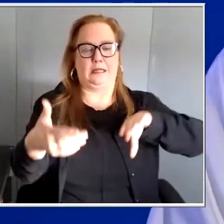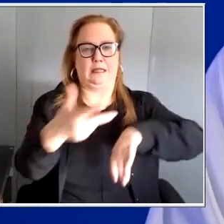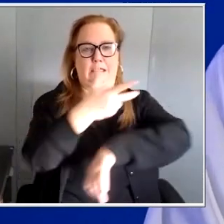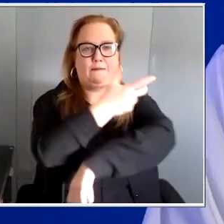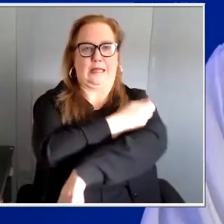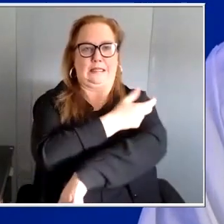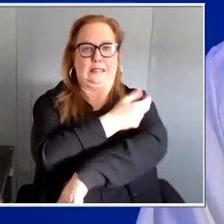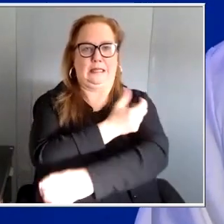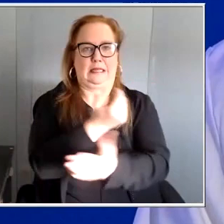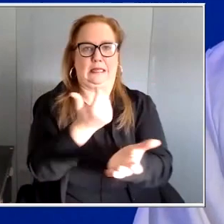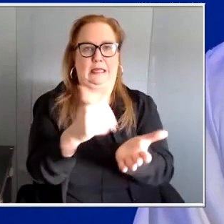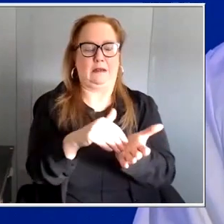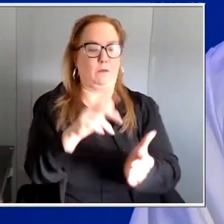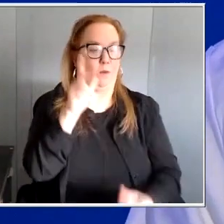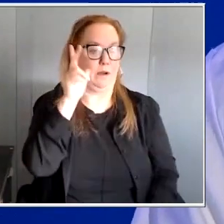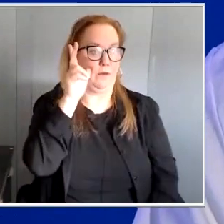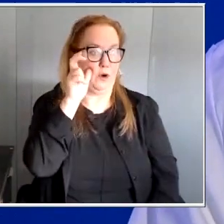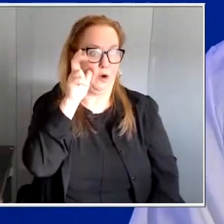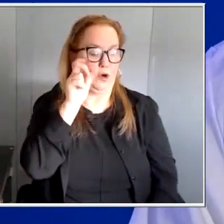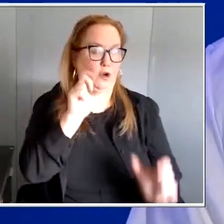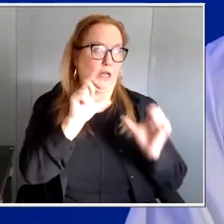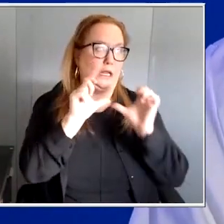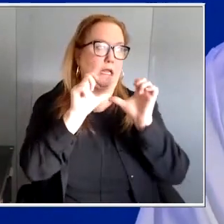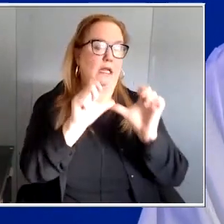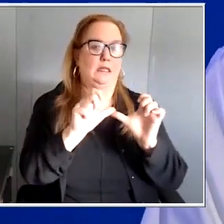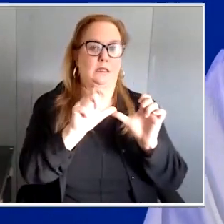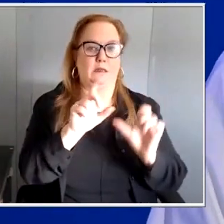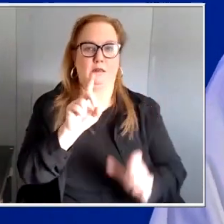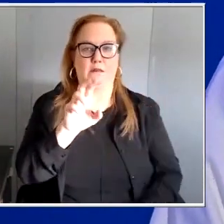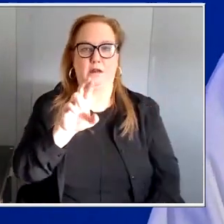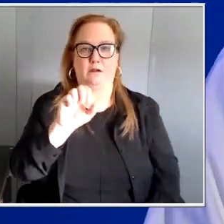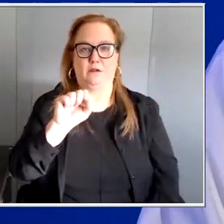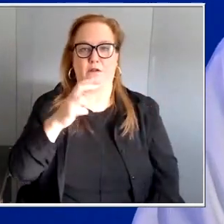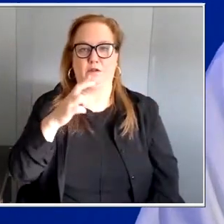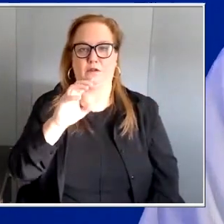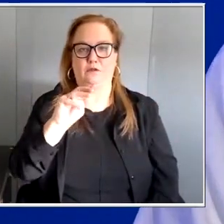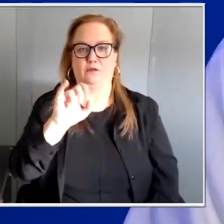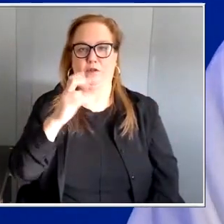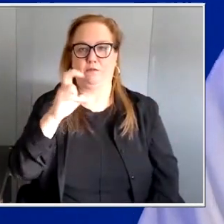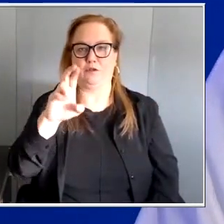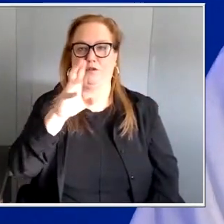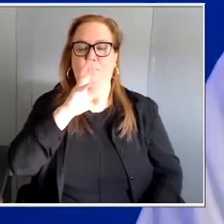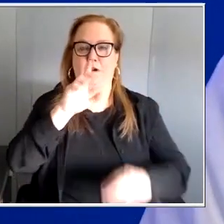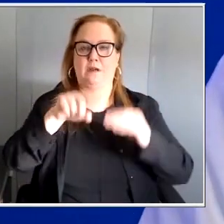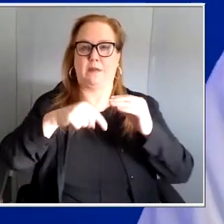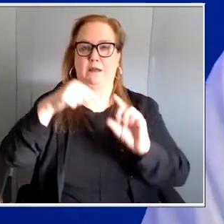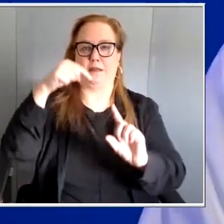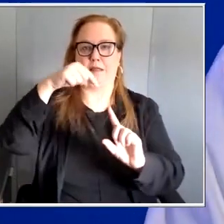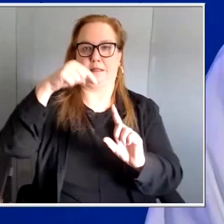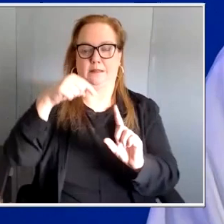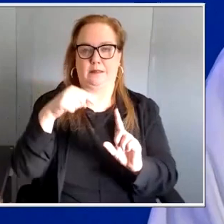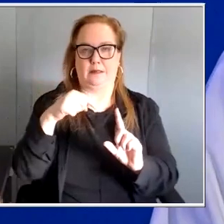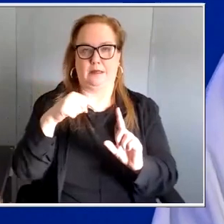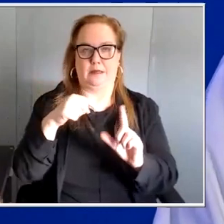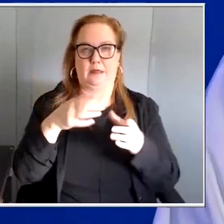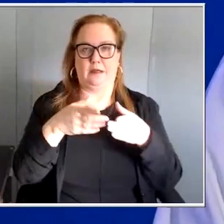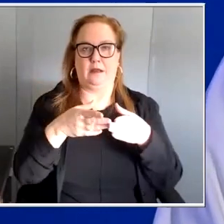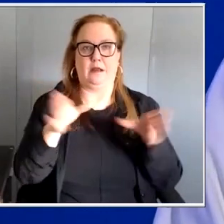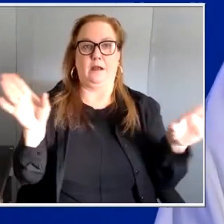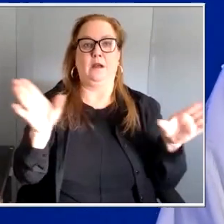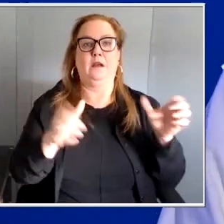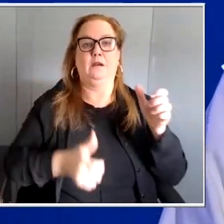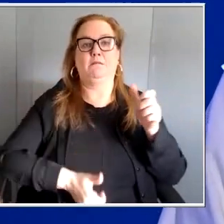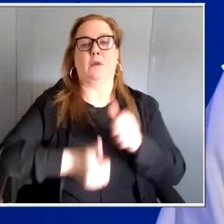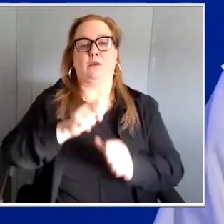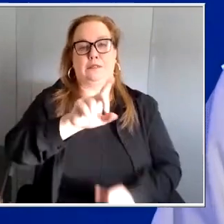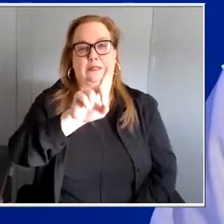Again, what we have heard constantly, and Dr. Scrimshire talked about this, the overwhelming vast majority of the data continues